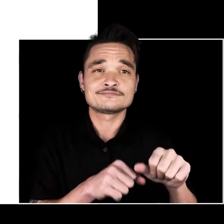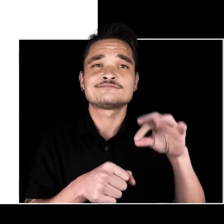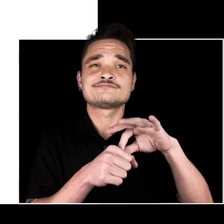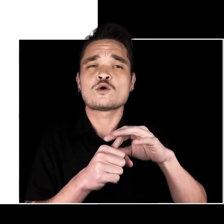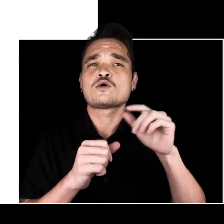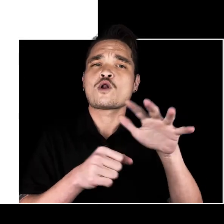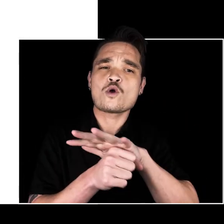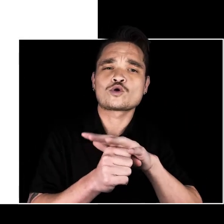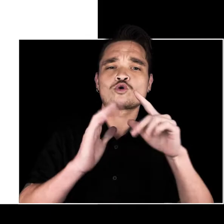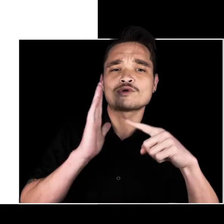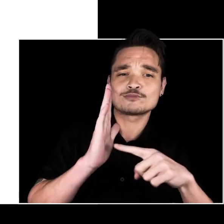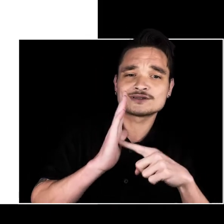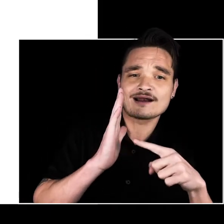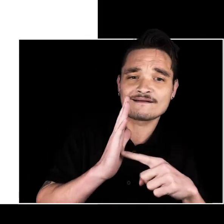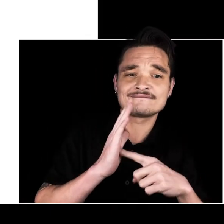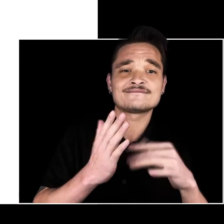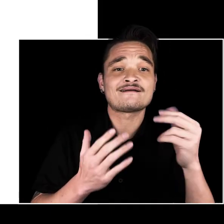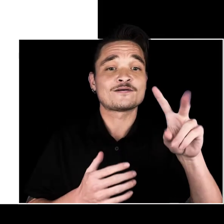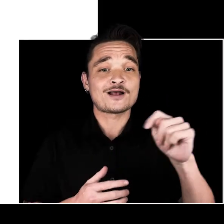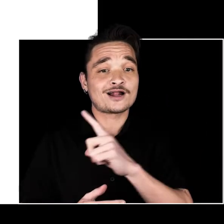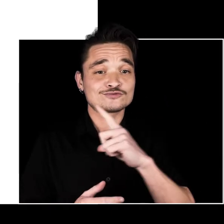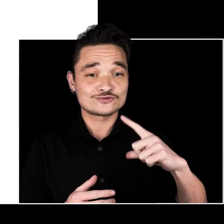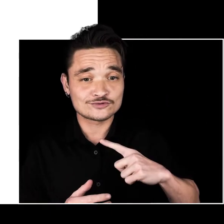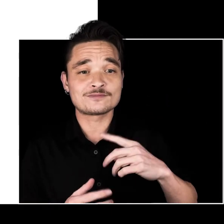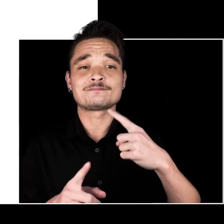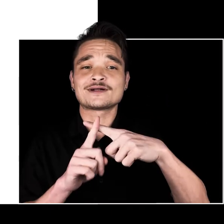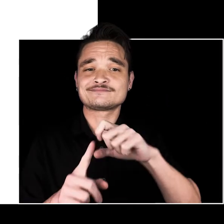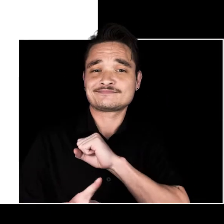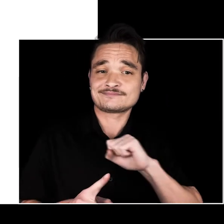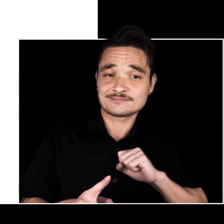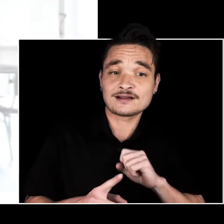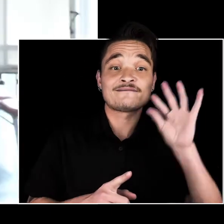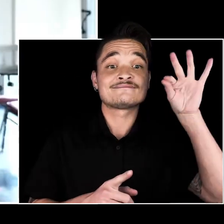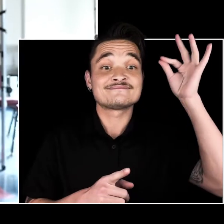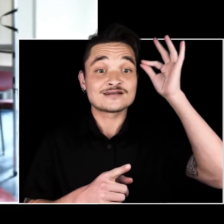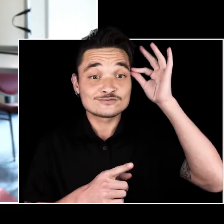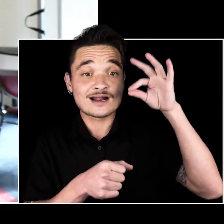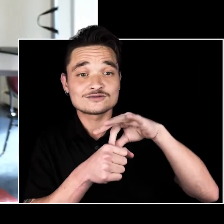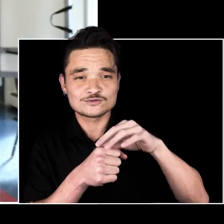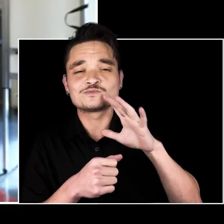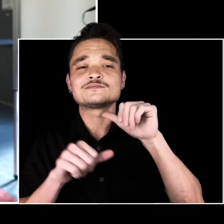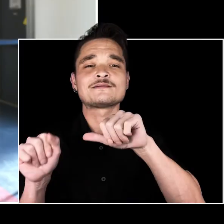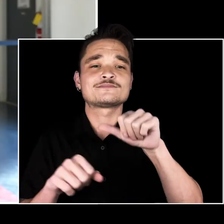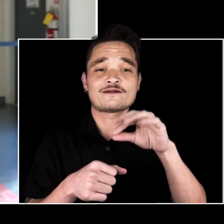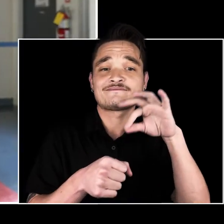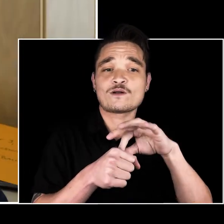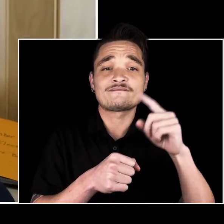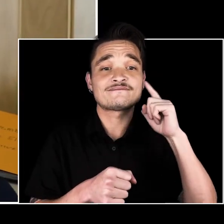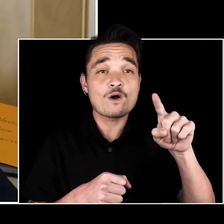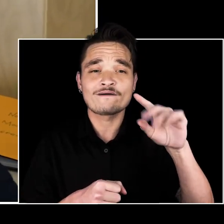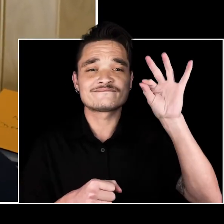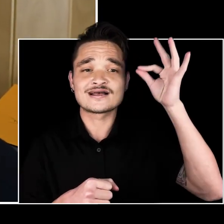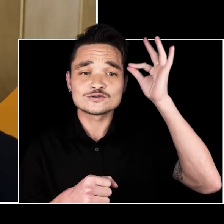vote for the local representative to the Vermont legislature and for the senators in your county. In the federal election, you will be able to